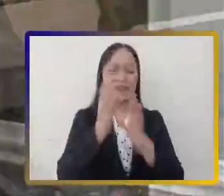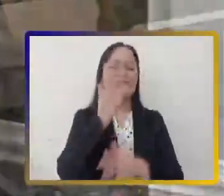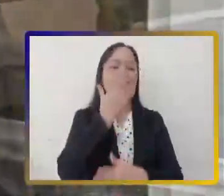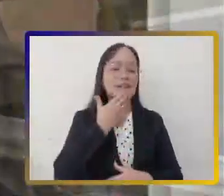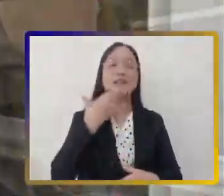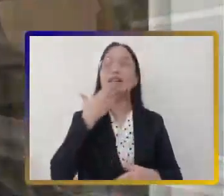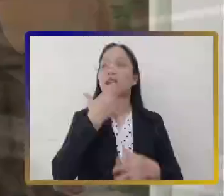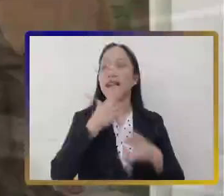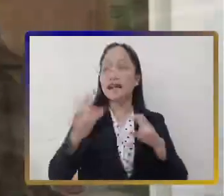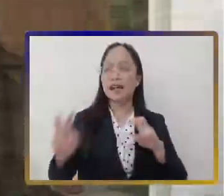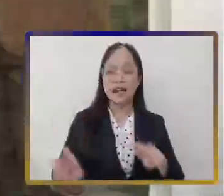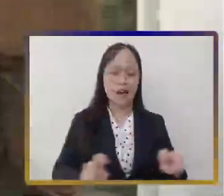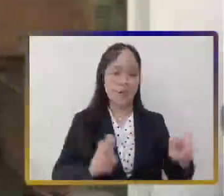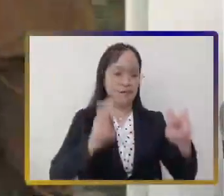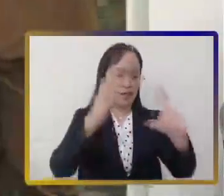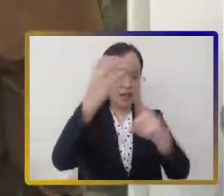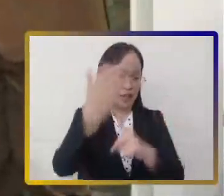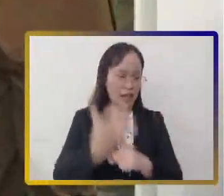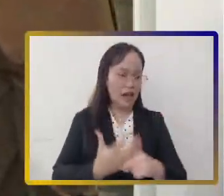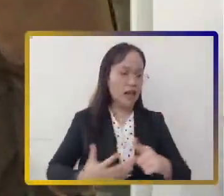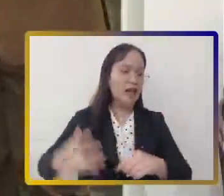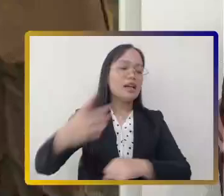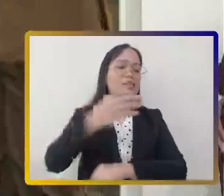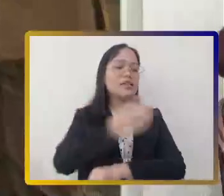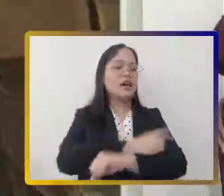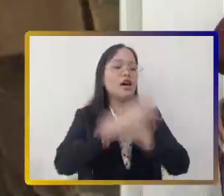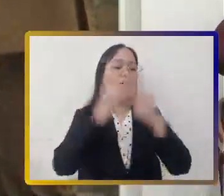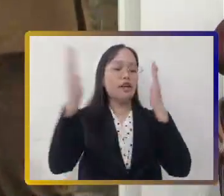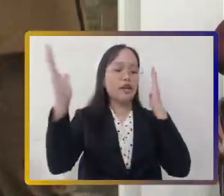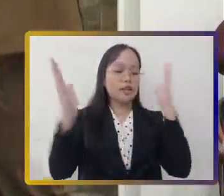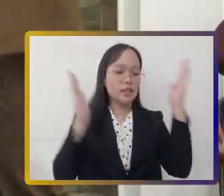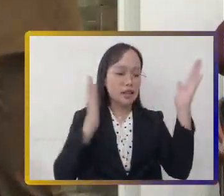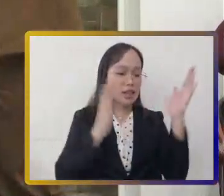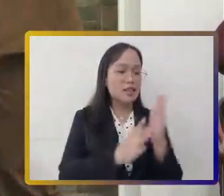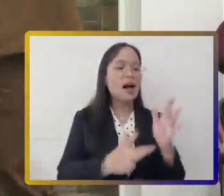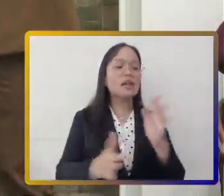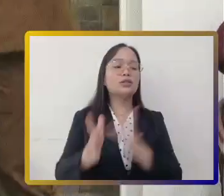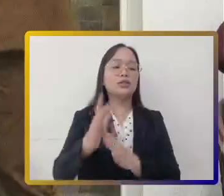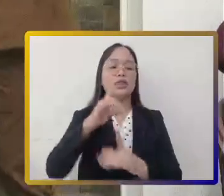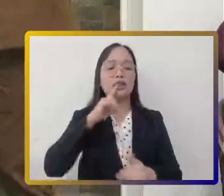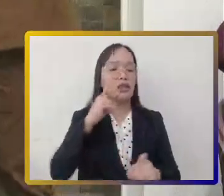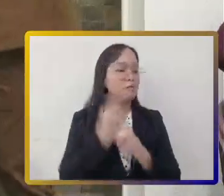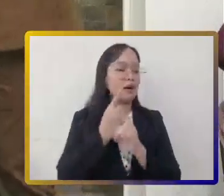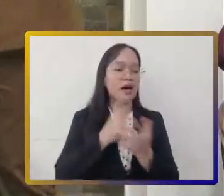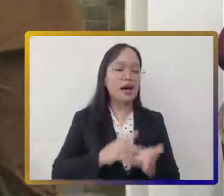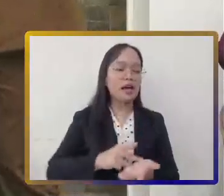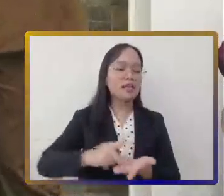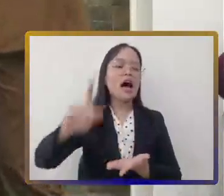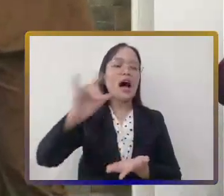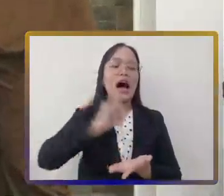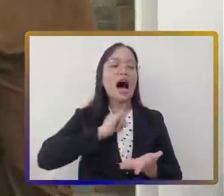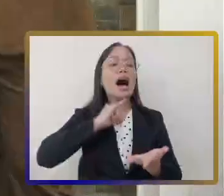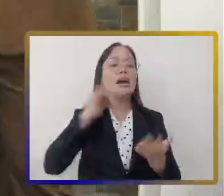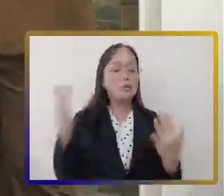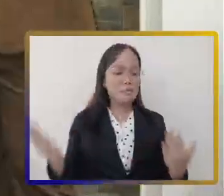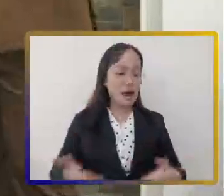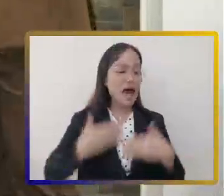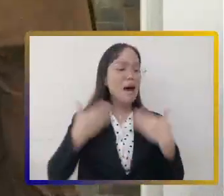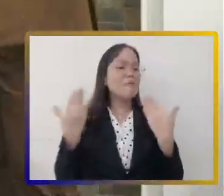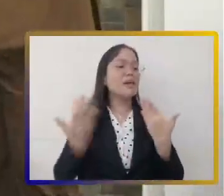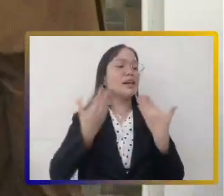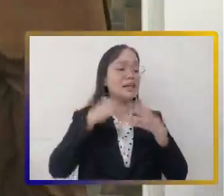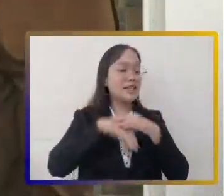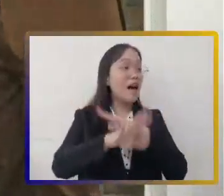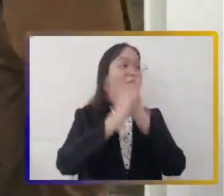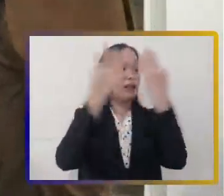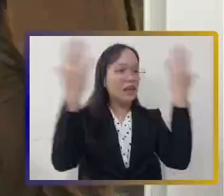Sweeter gets the journey every day. Serving Jesus really pays. I get happy